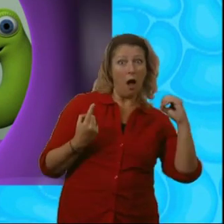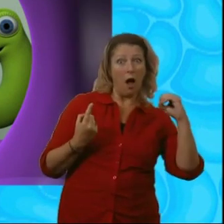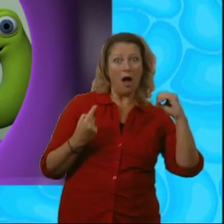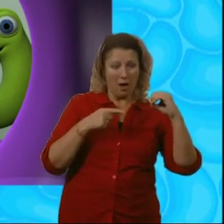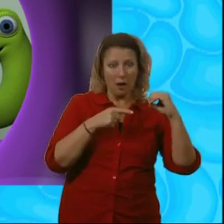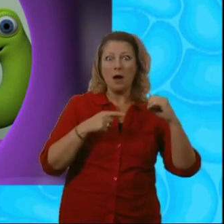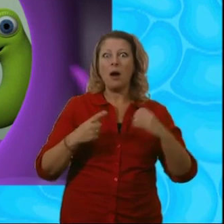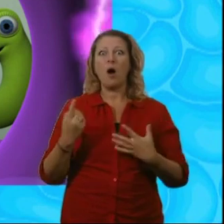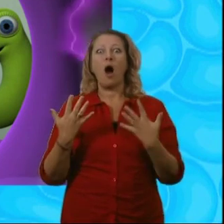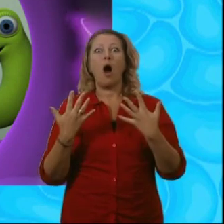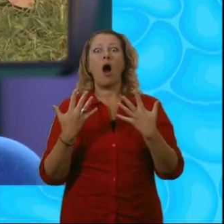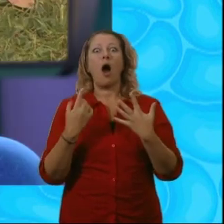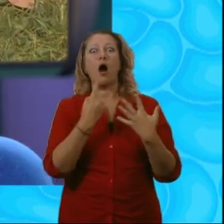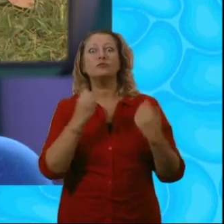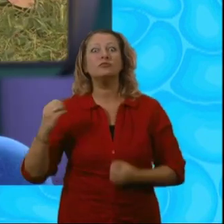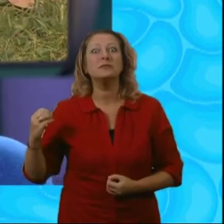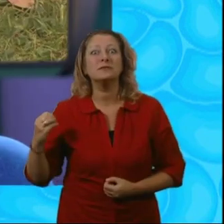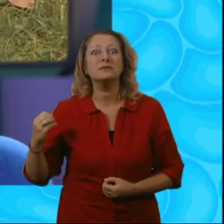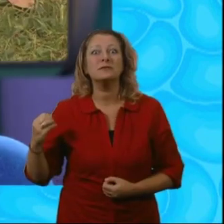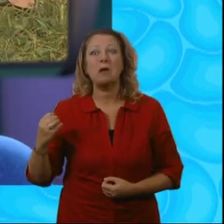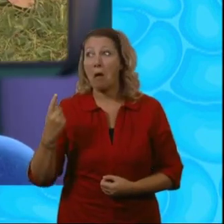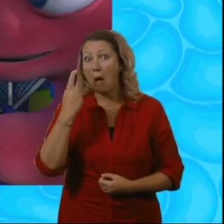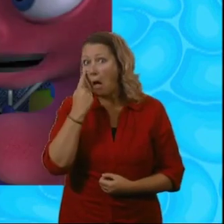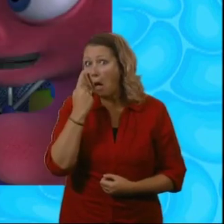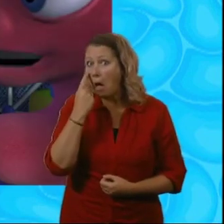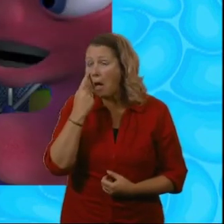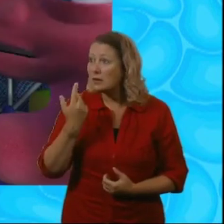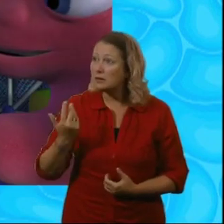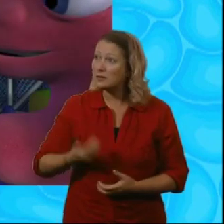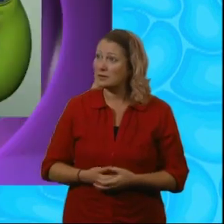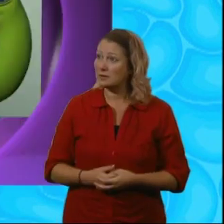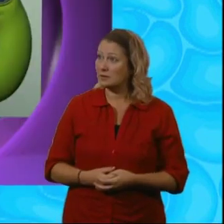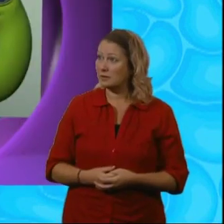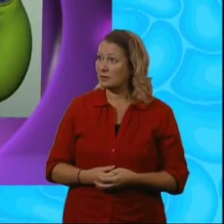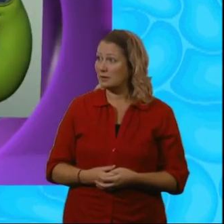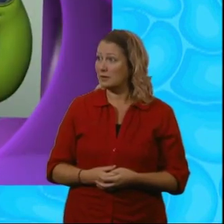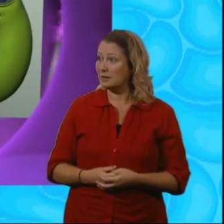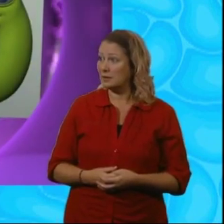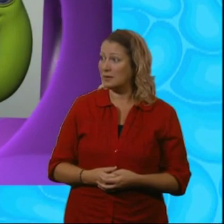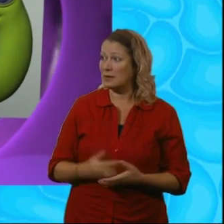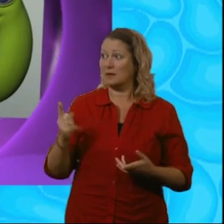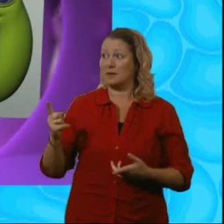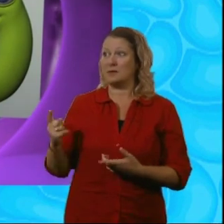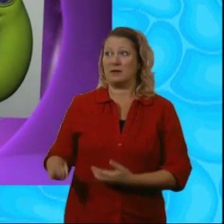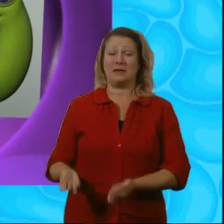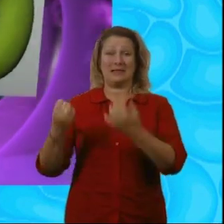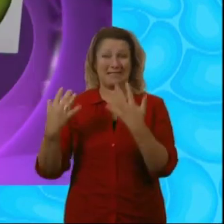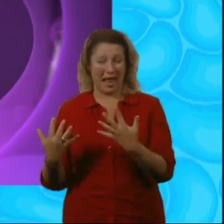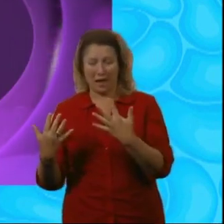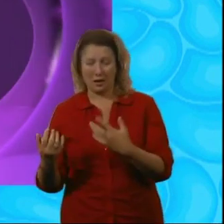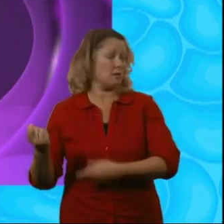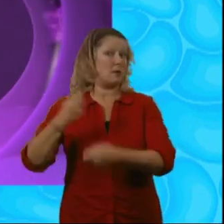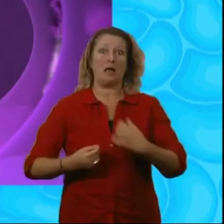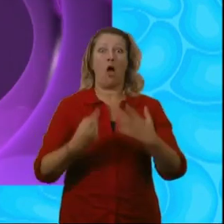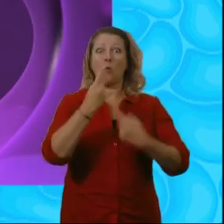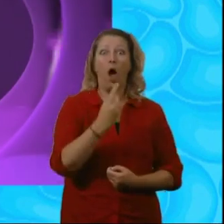10 into 100. We might as well try. Ready, five? Brain game to make 10